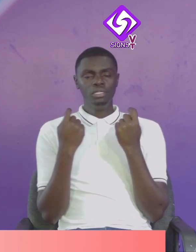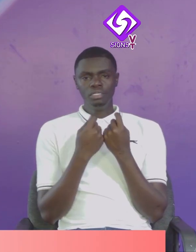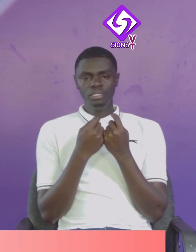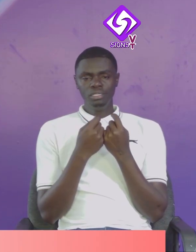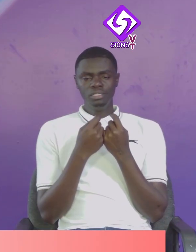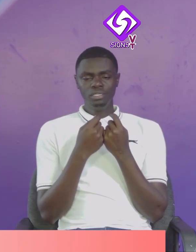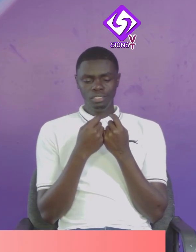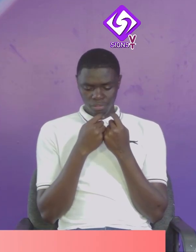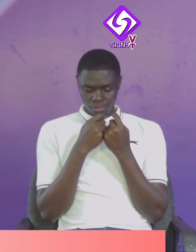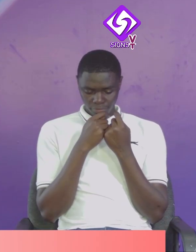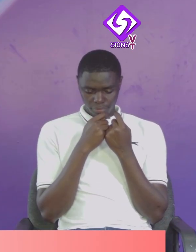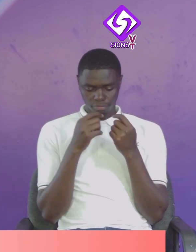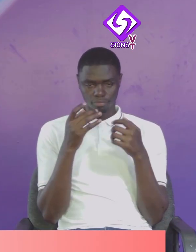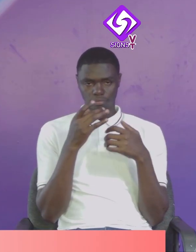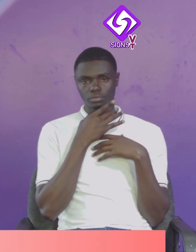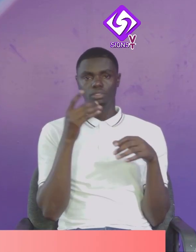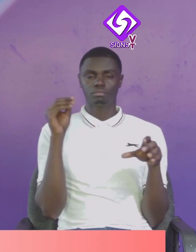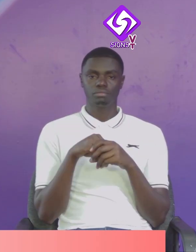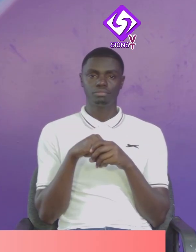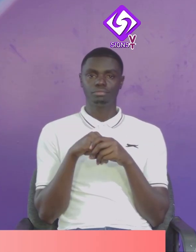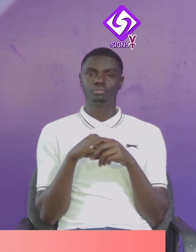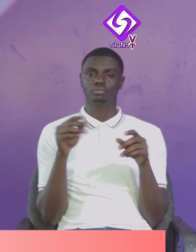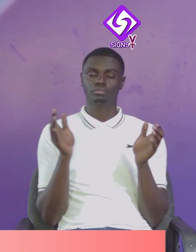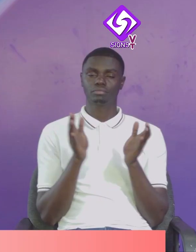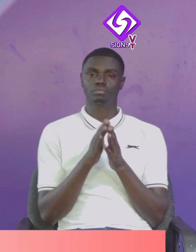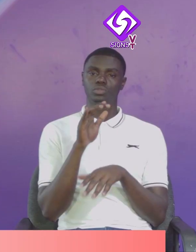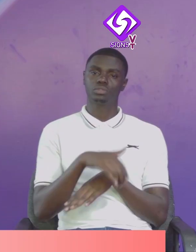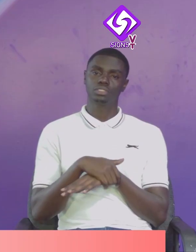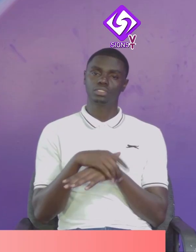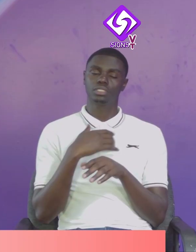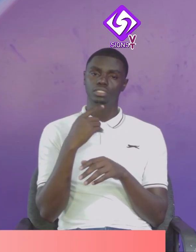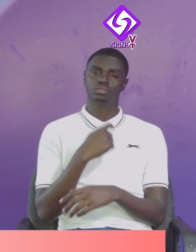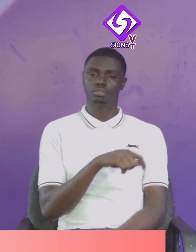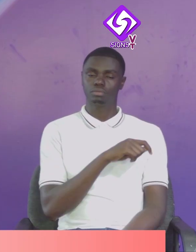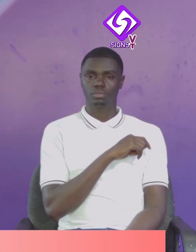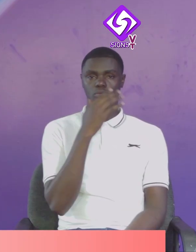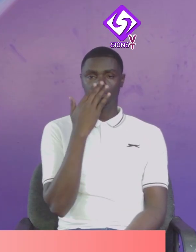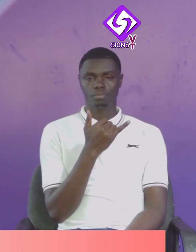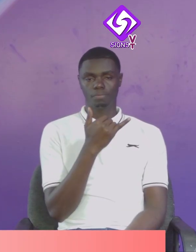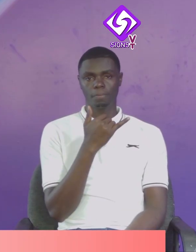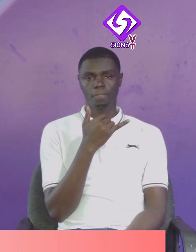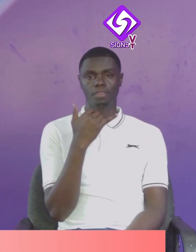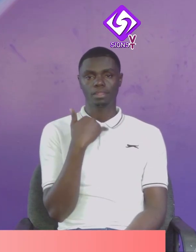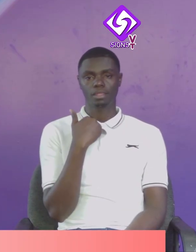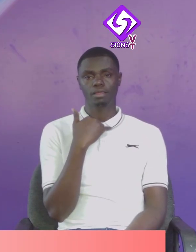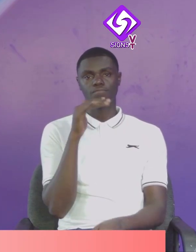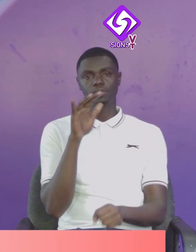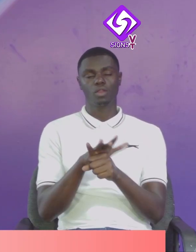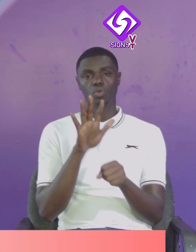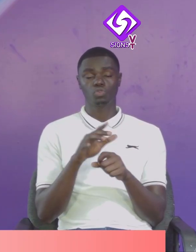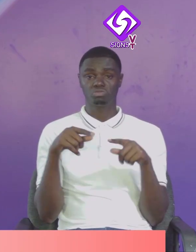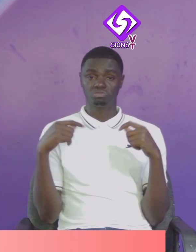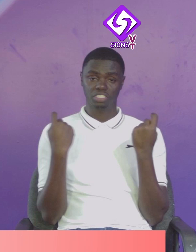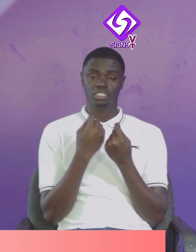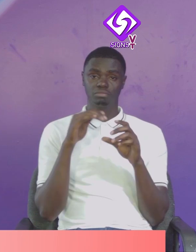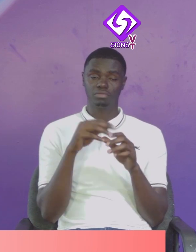to put in the same group like England or Spain, in the sense that they have a lot of squad depth, right?